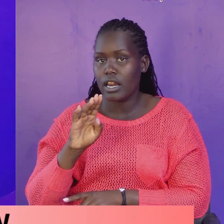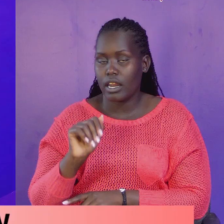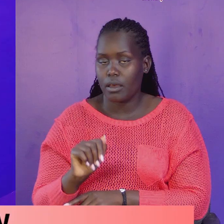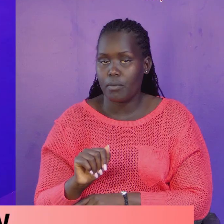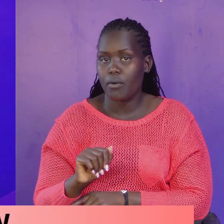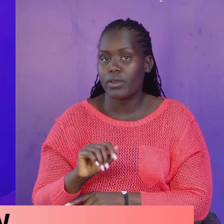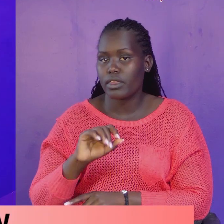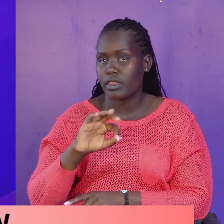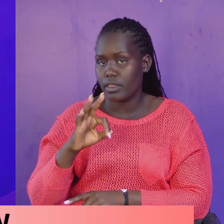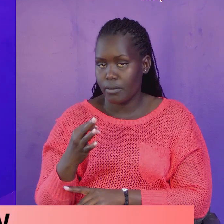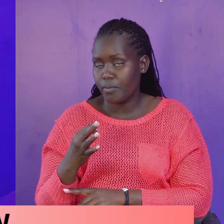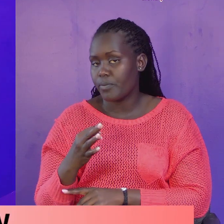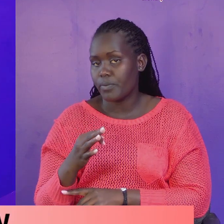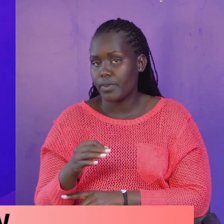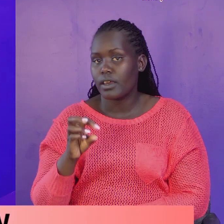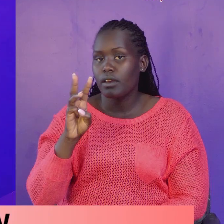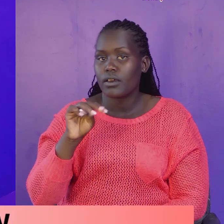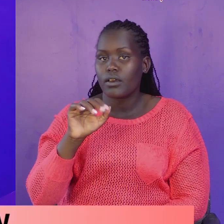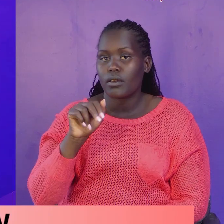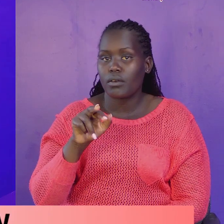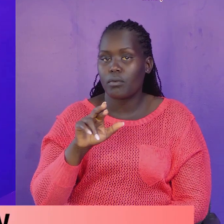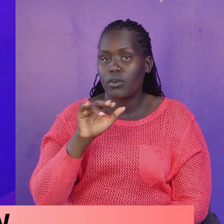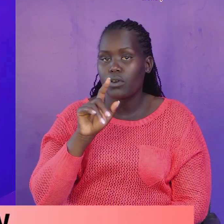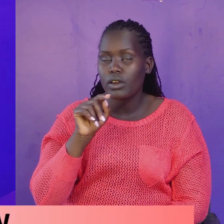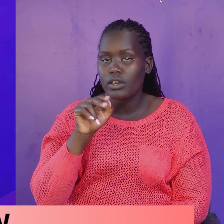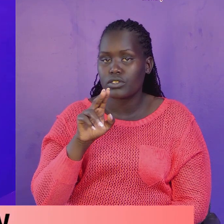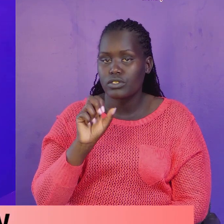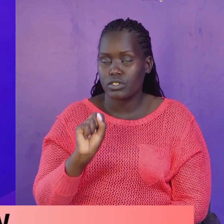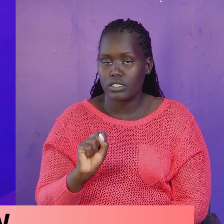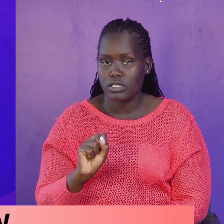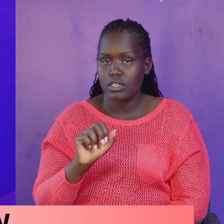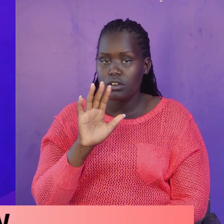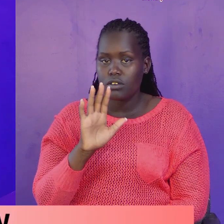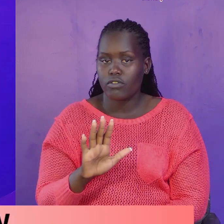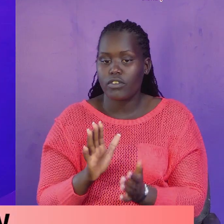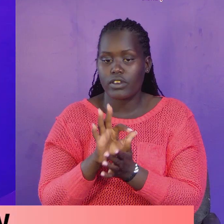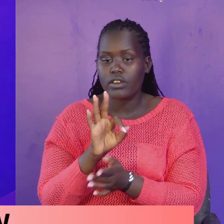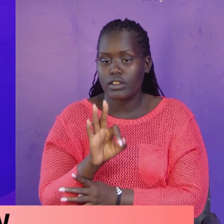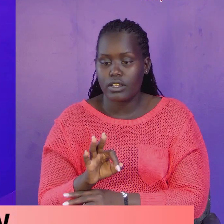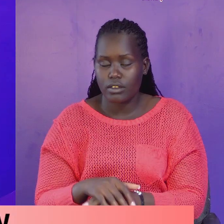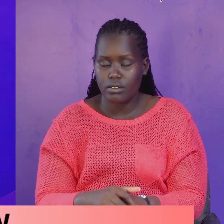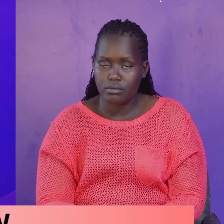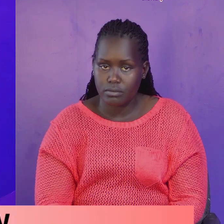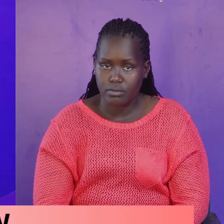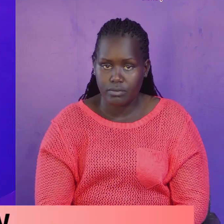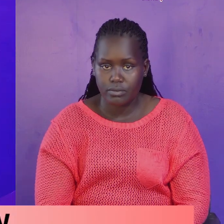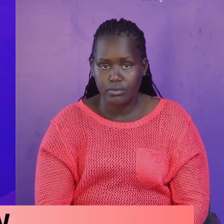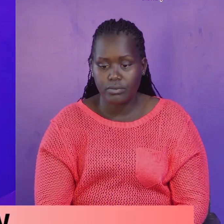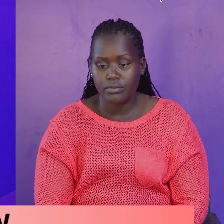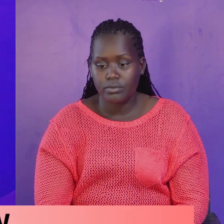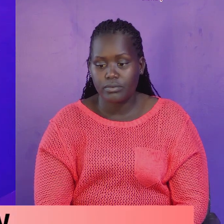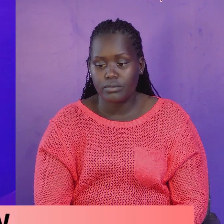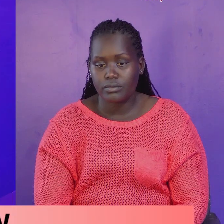with 11. Mauritius and Eswatini 5 and 3 respectively. Yeah. So here in this